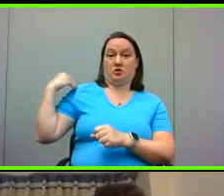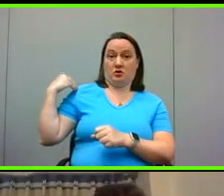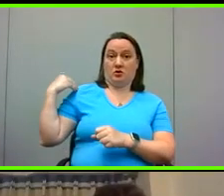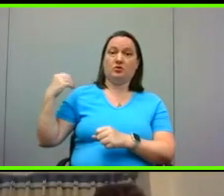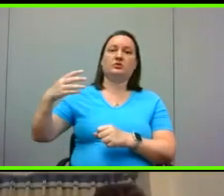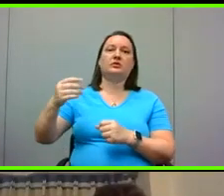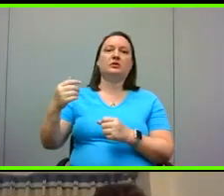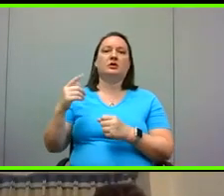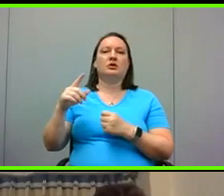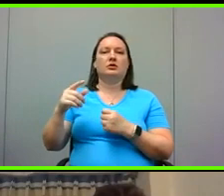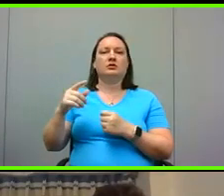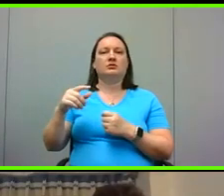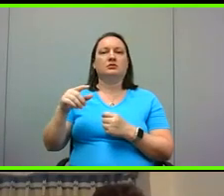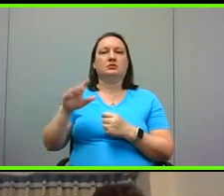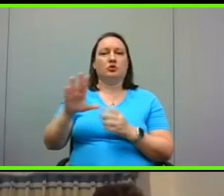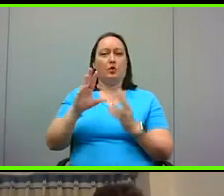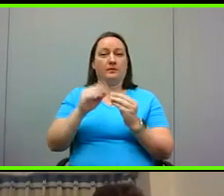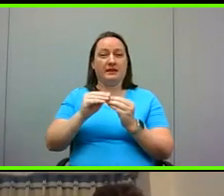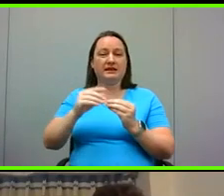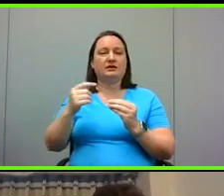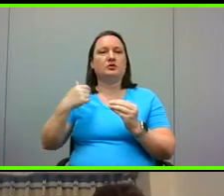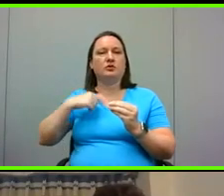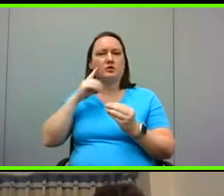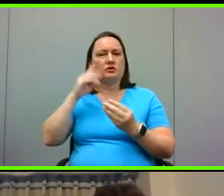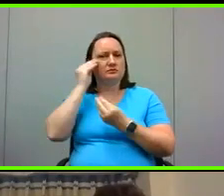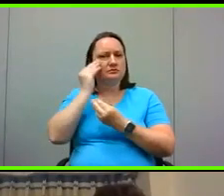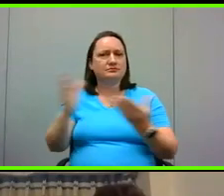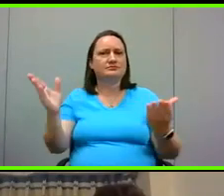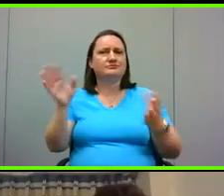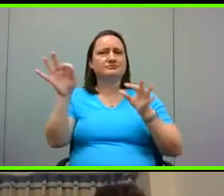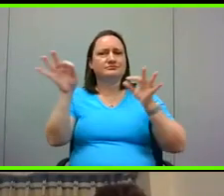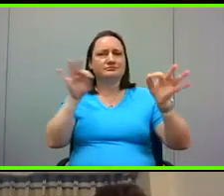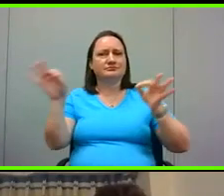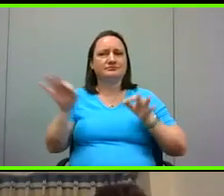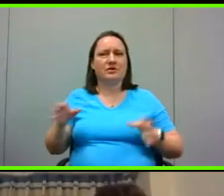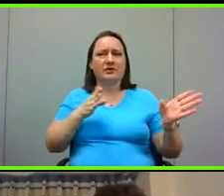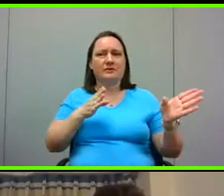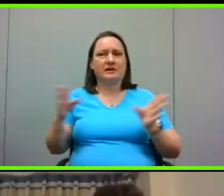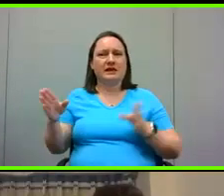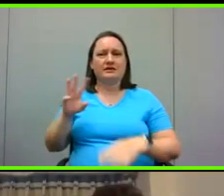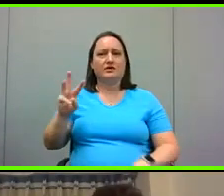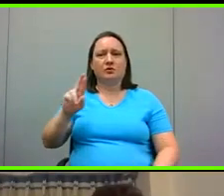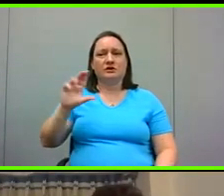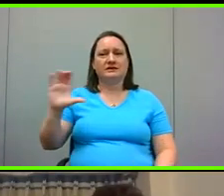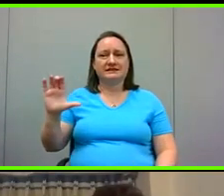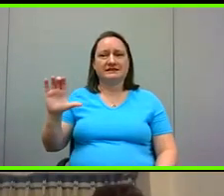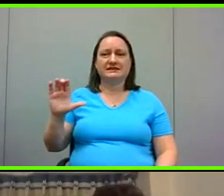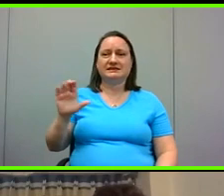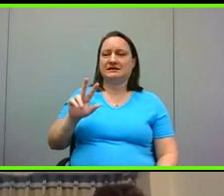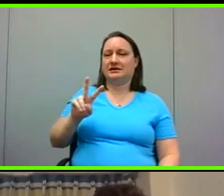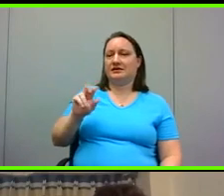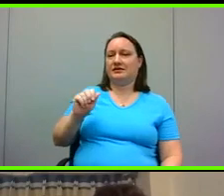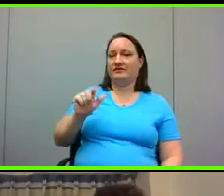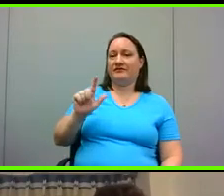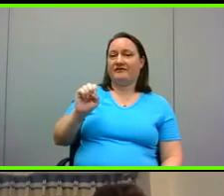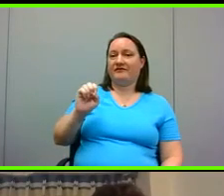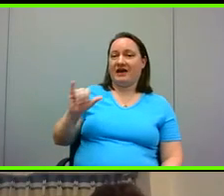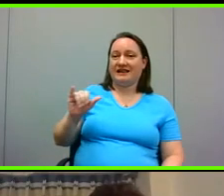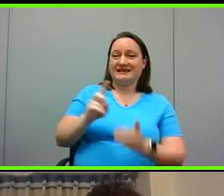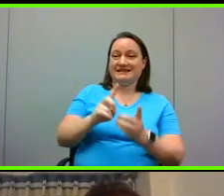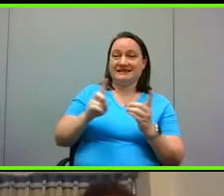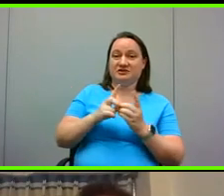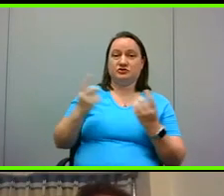to you the plan of WWRC Valley District combination of VR services